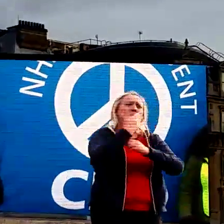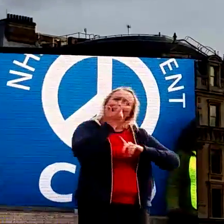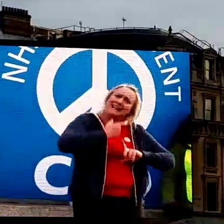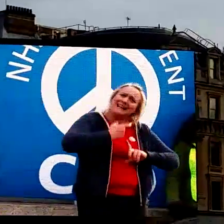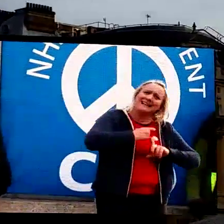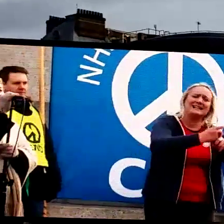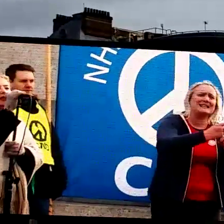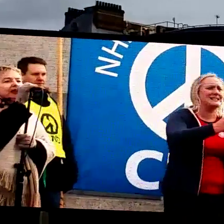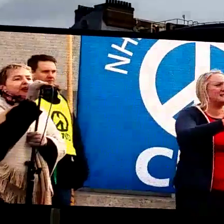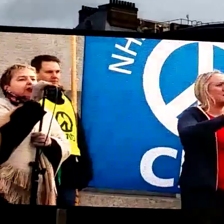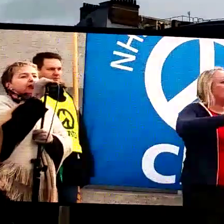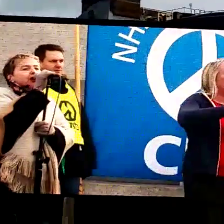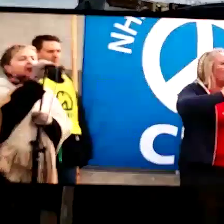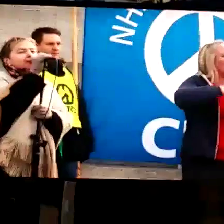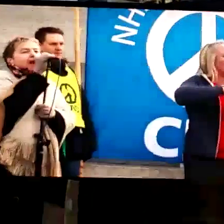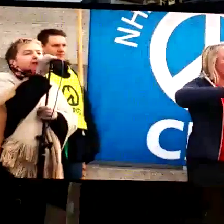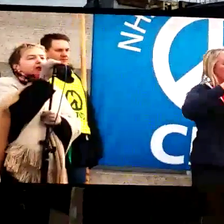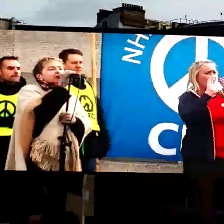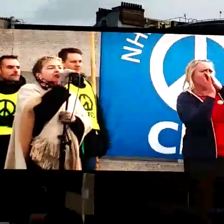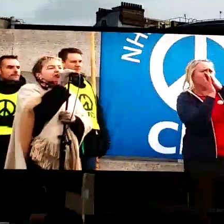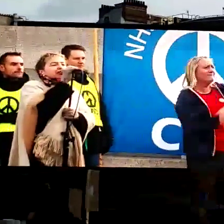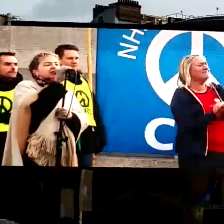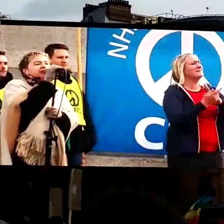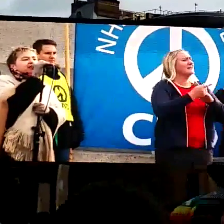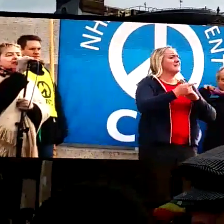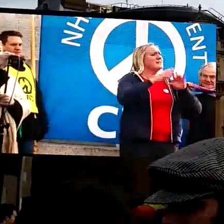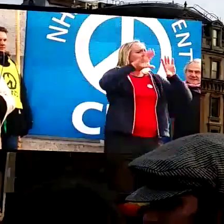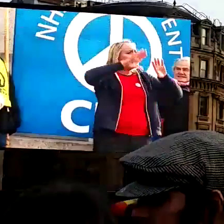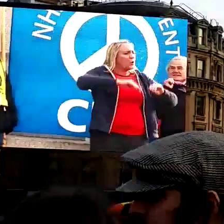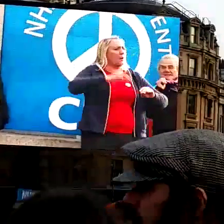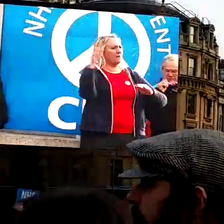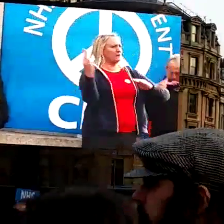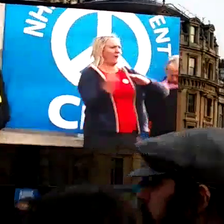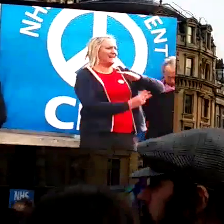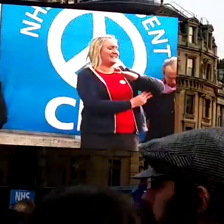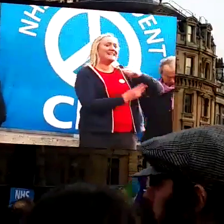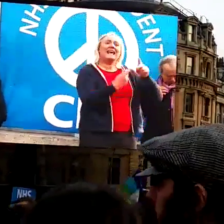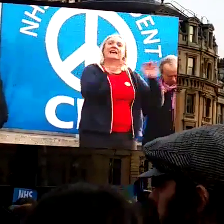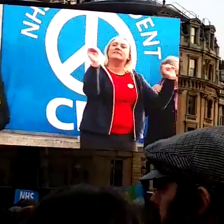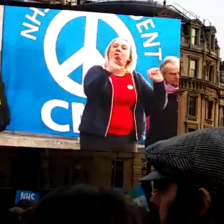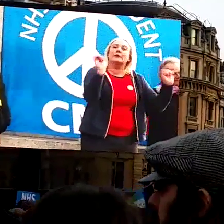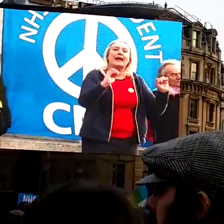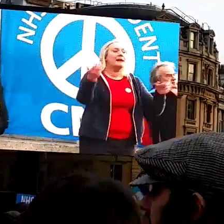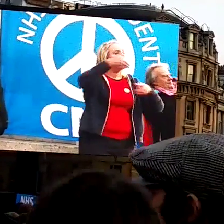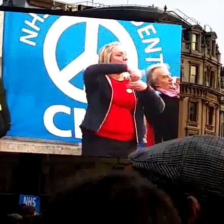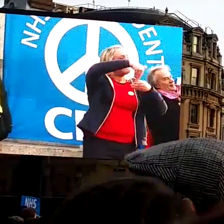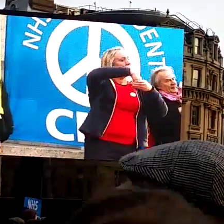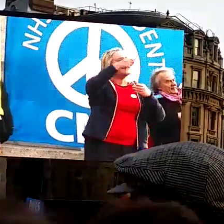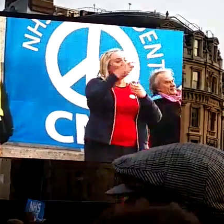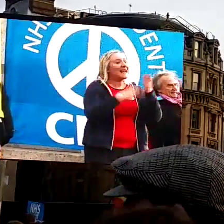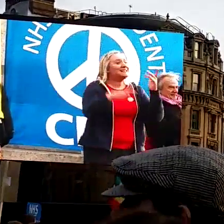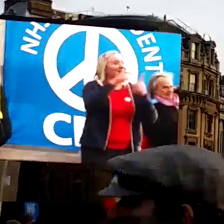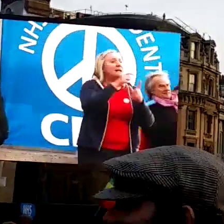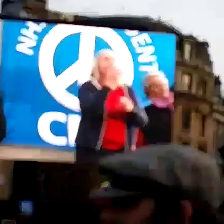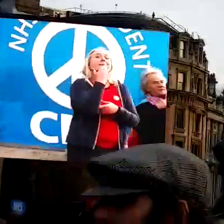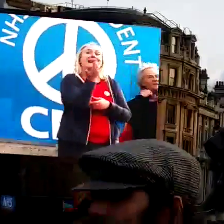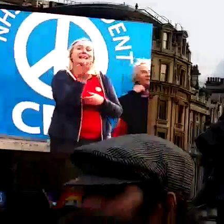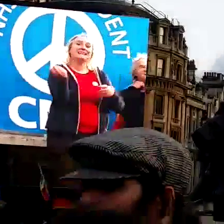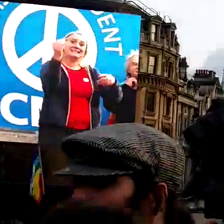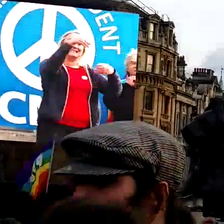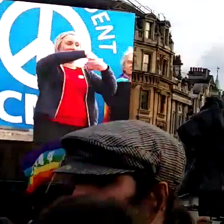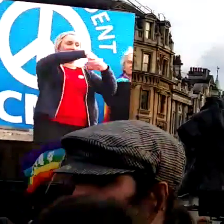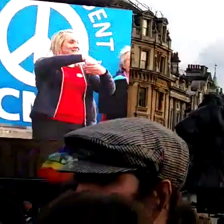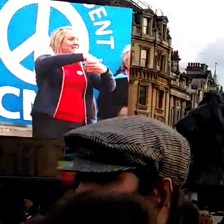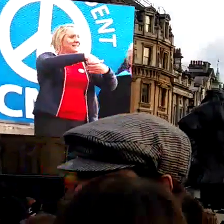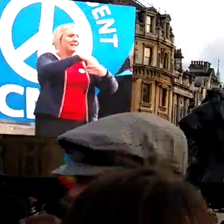defeat Trident. If you're not a member of CND already, please join us. It's our time now